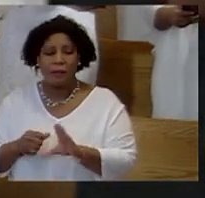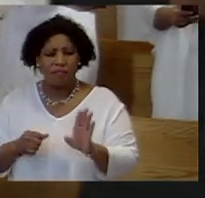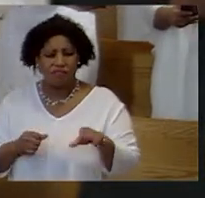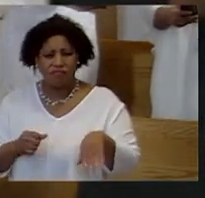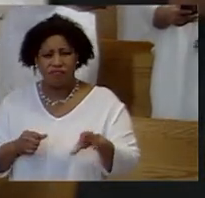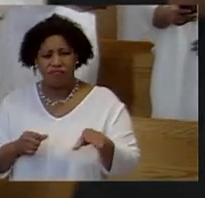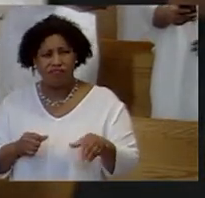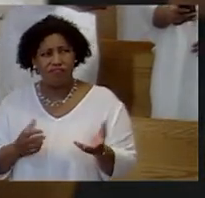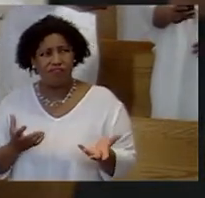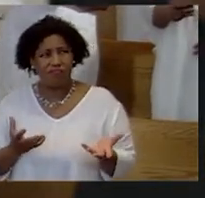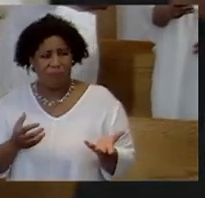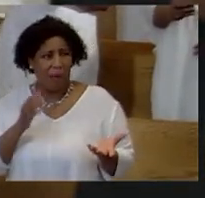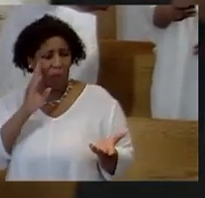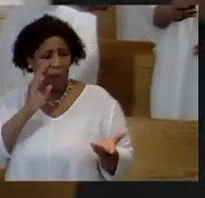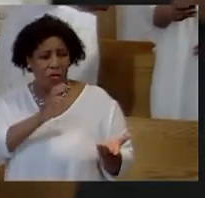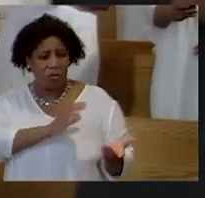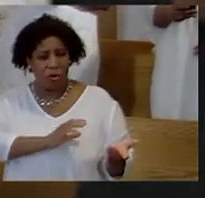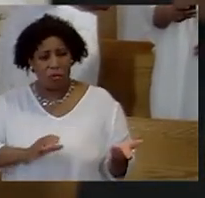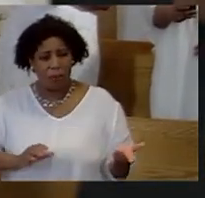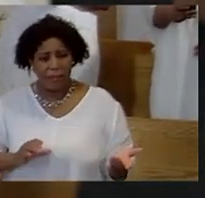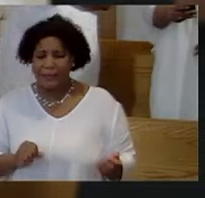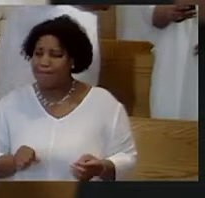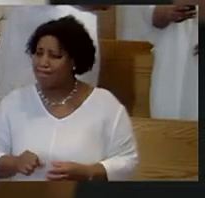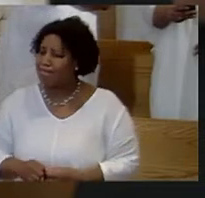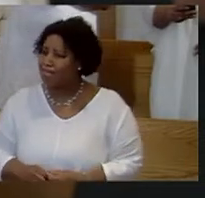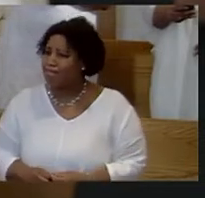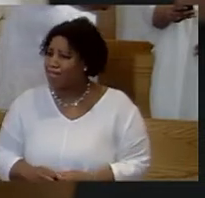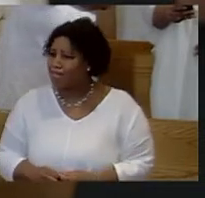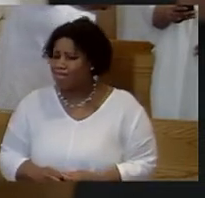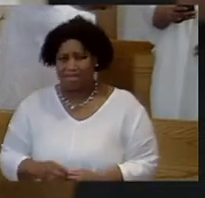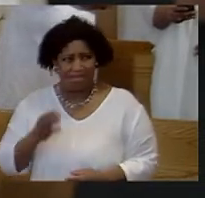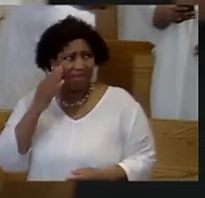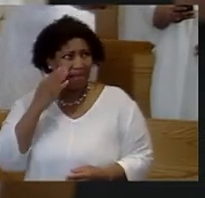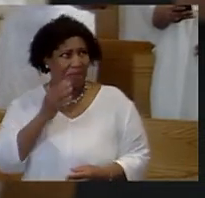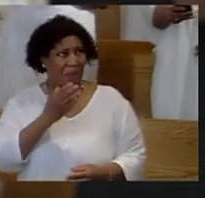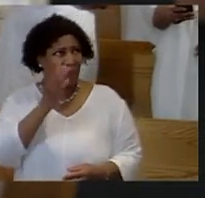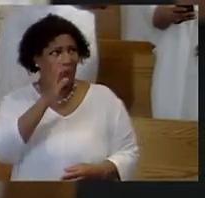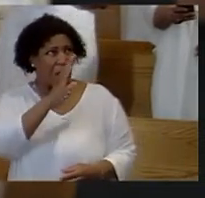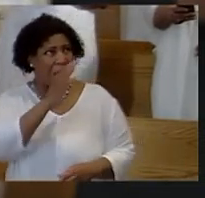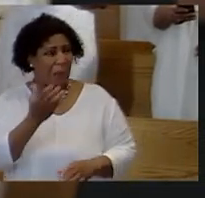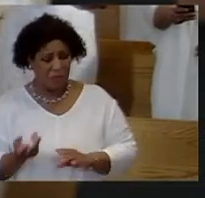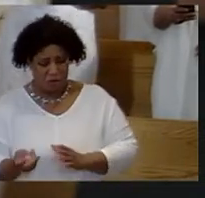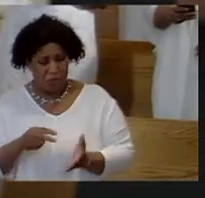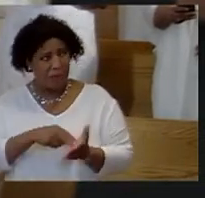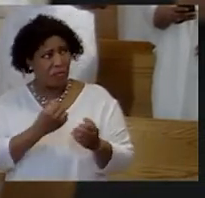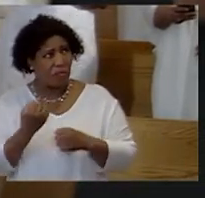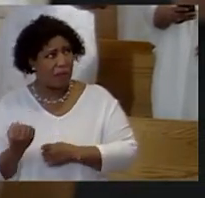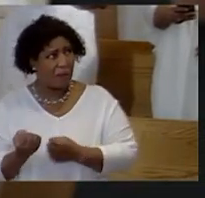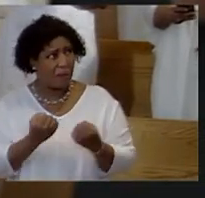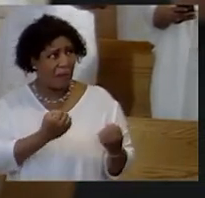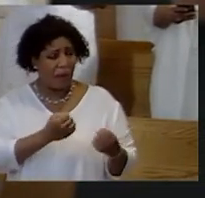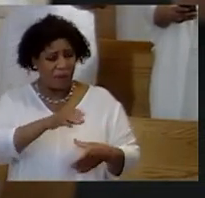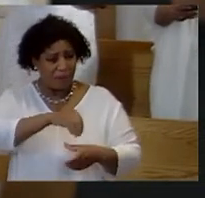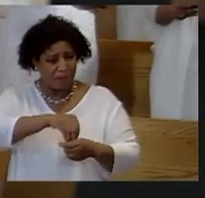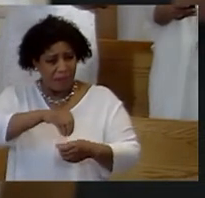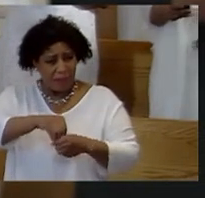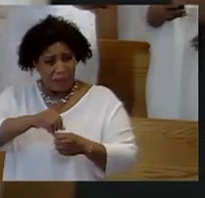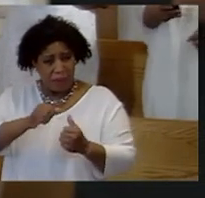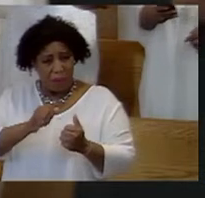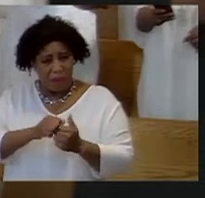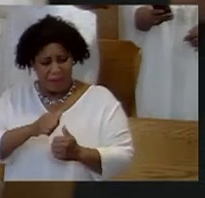know Christ, yes, to know the power of his resurrection and participation in his